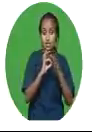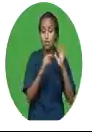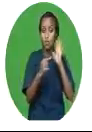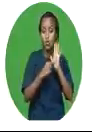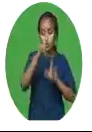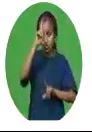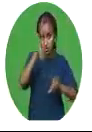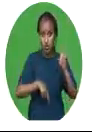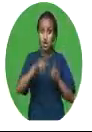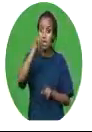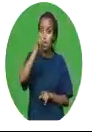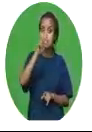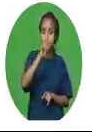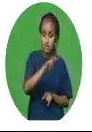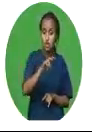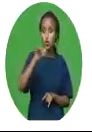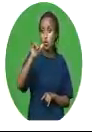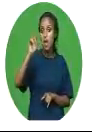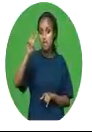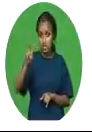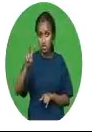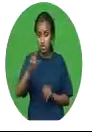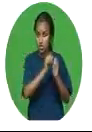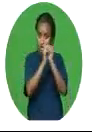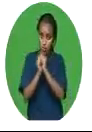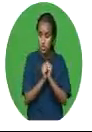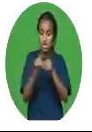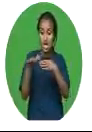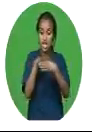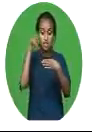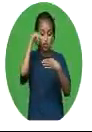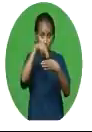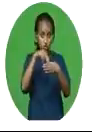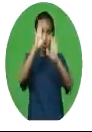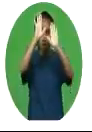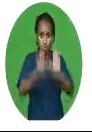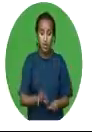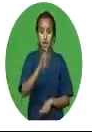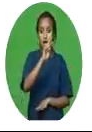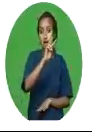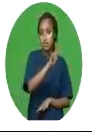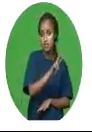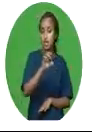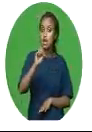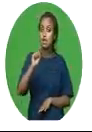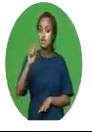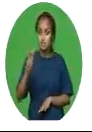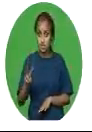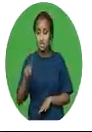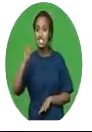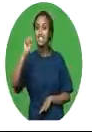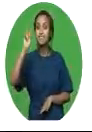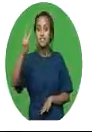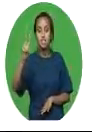line XV, YV with edge view of the plane RV, SV,